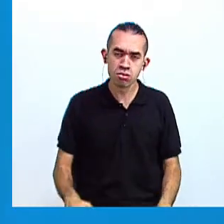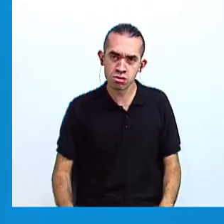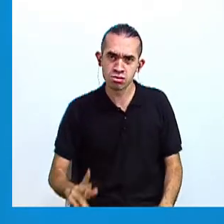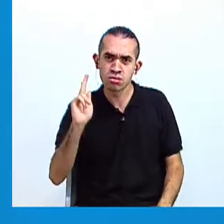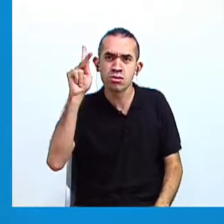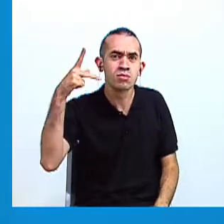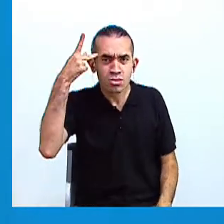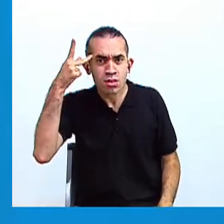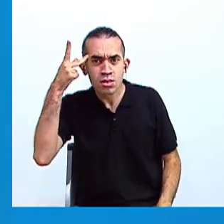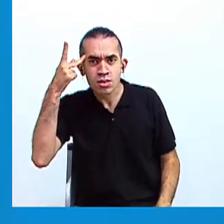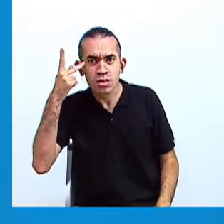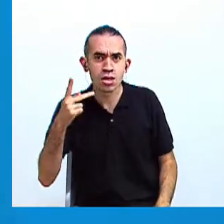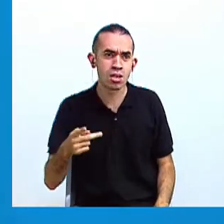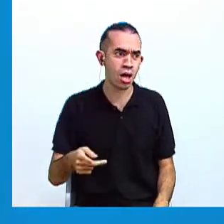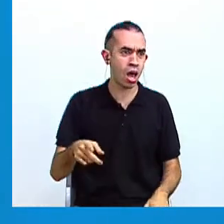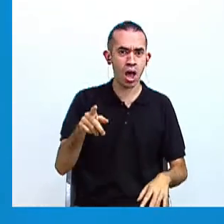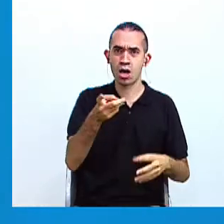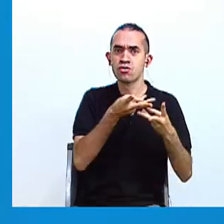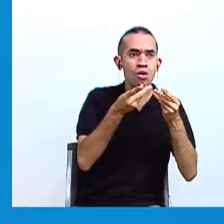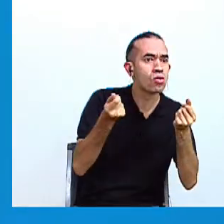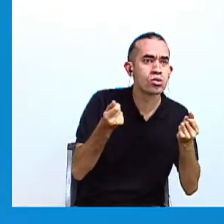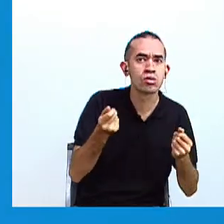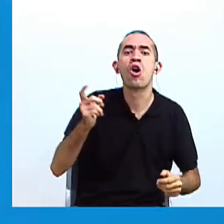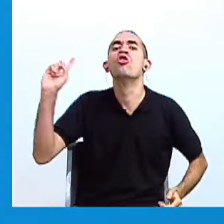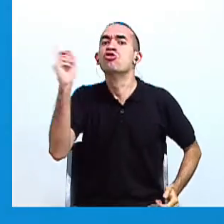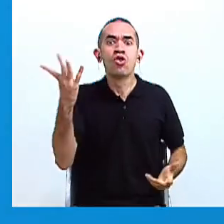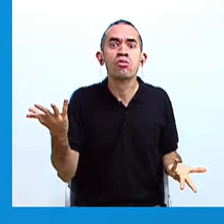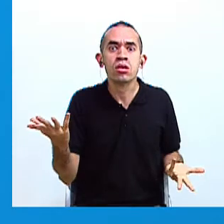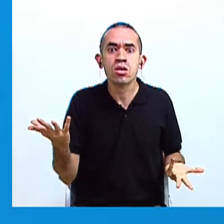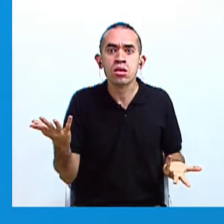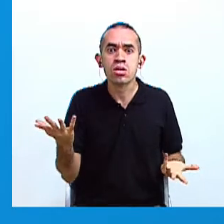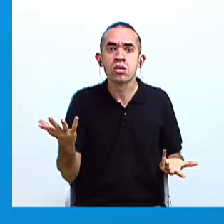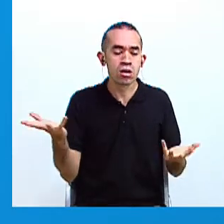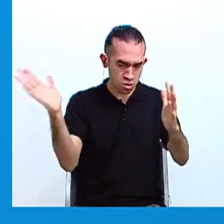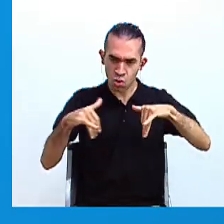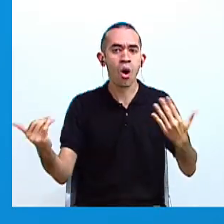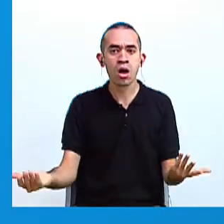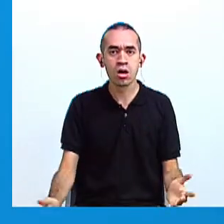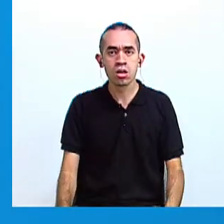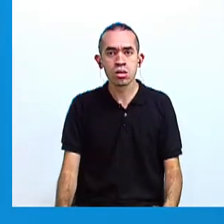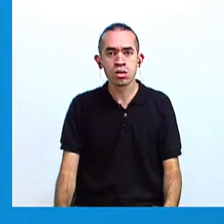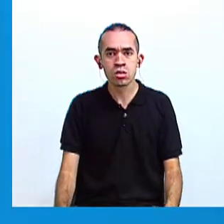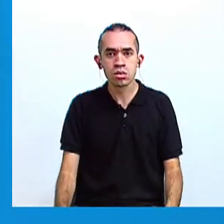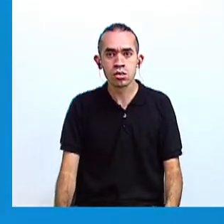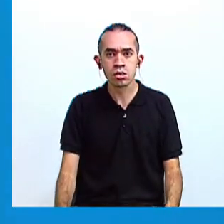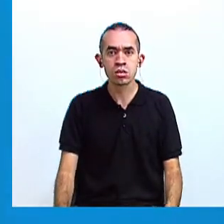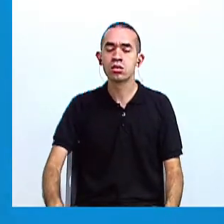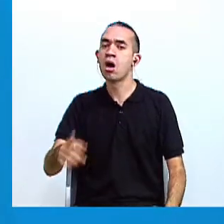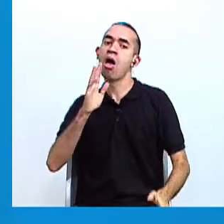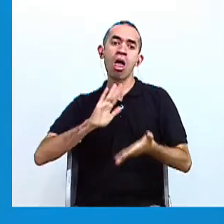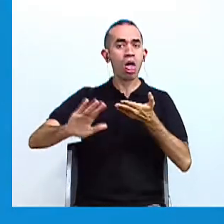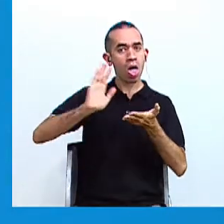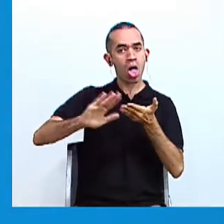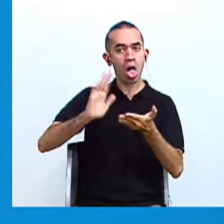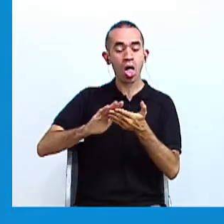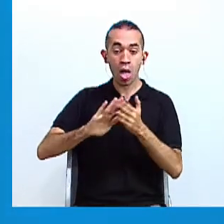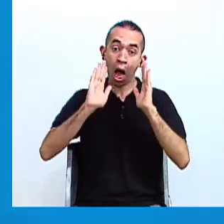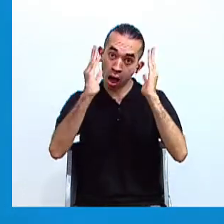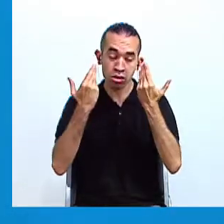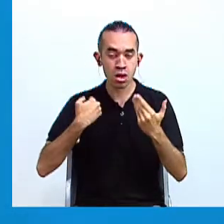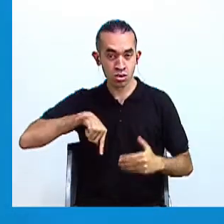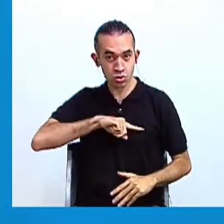and solutions needed are still nowhere in sight? You say you hear us and